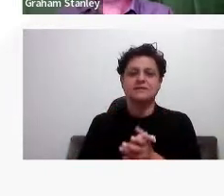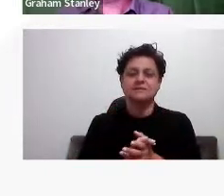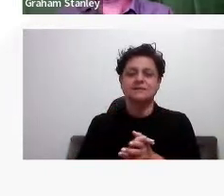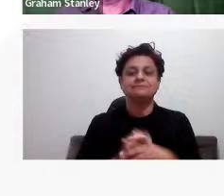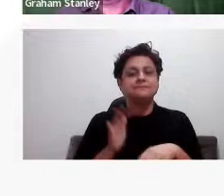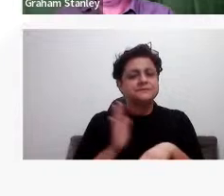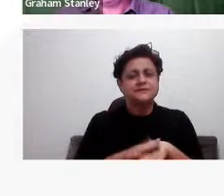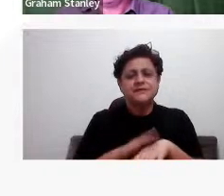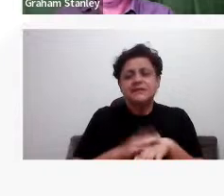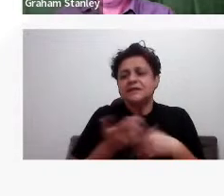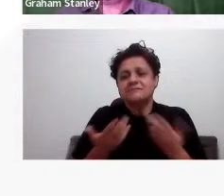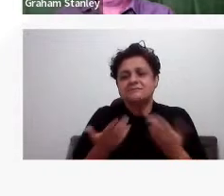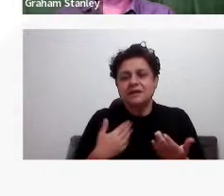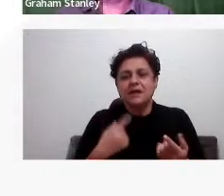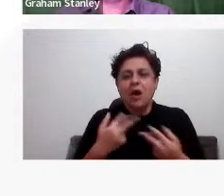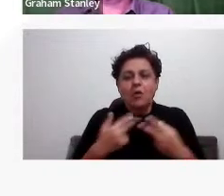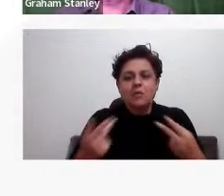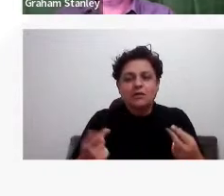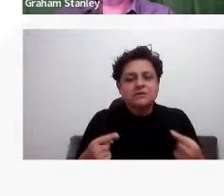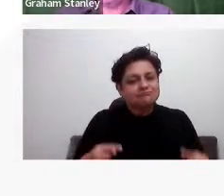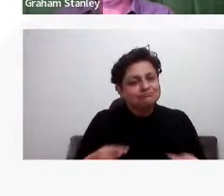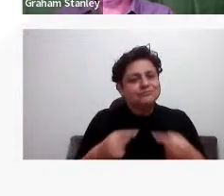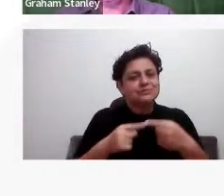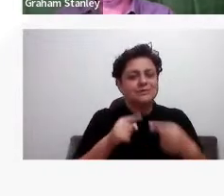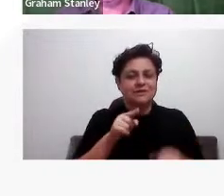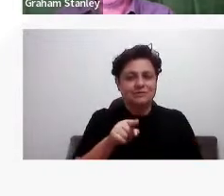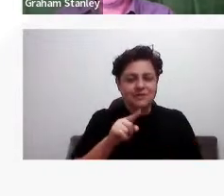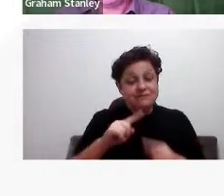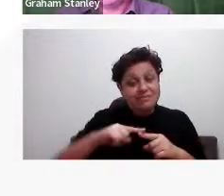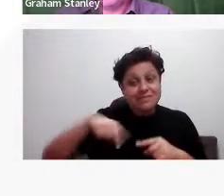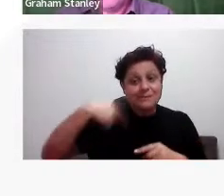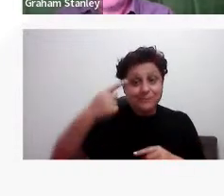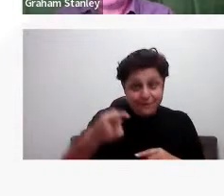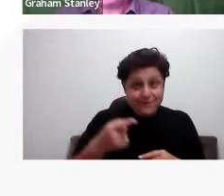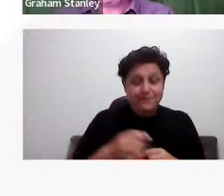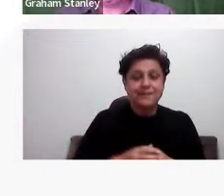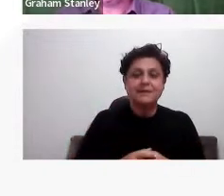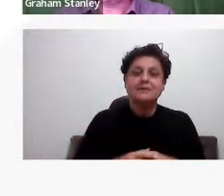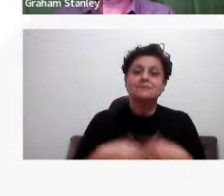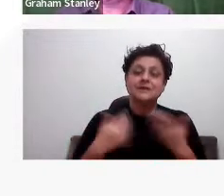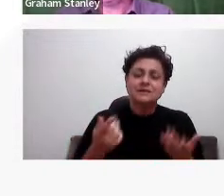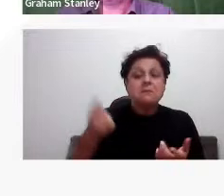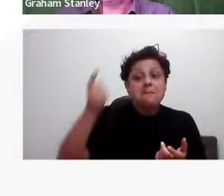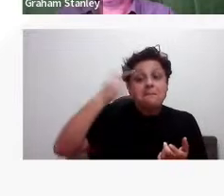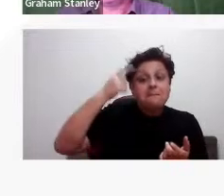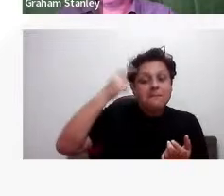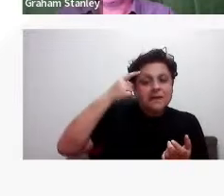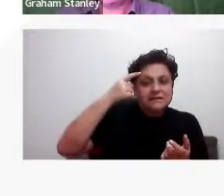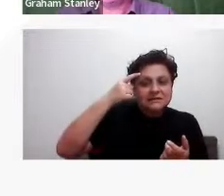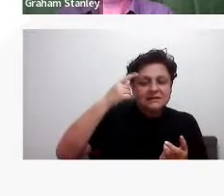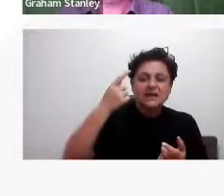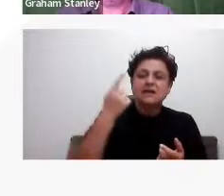later, then think back to your last lesson. What percentage of the learning content was